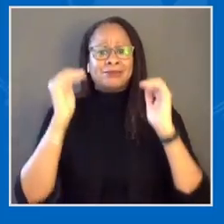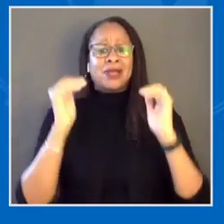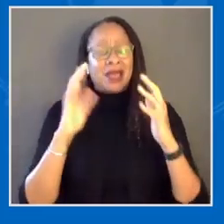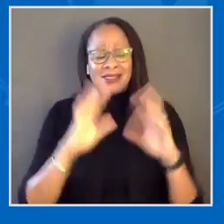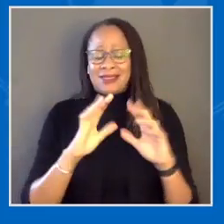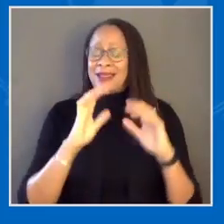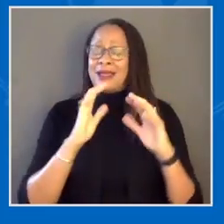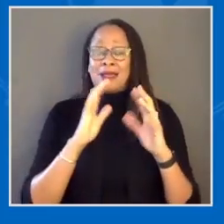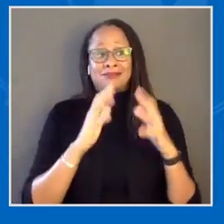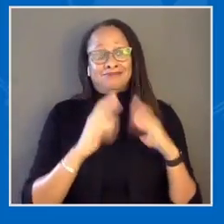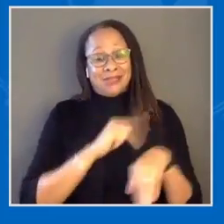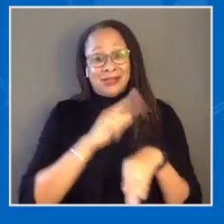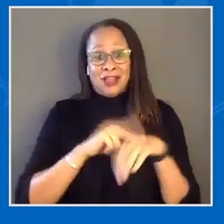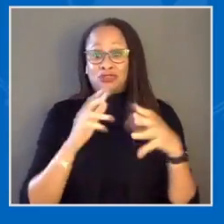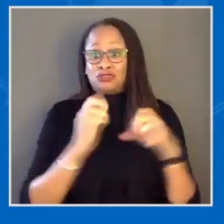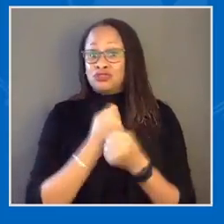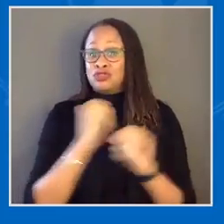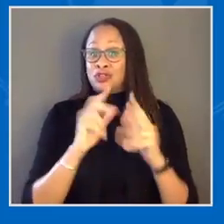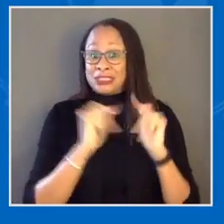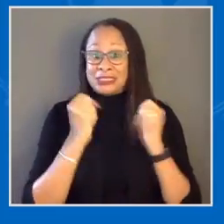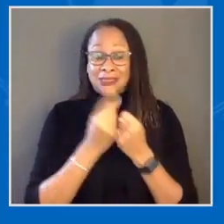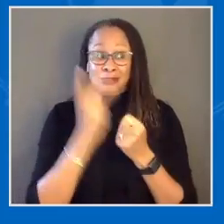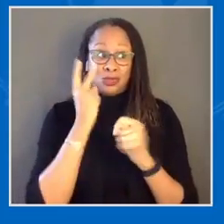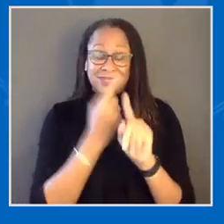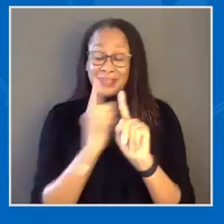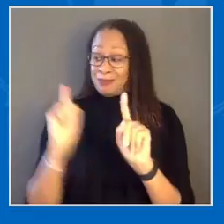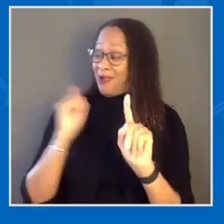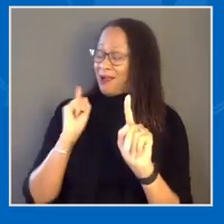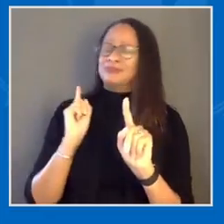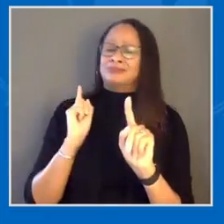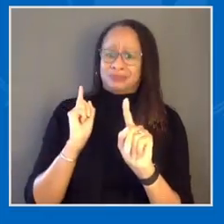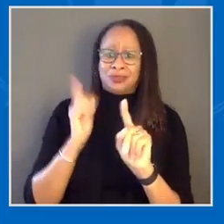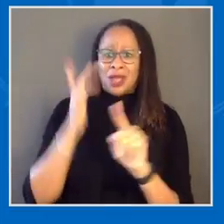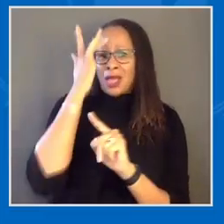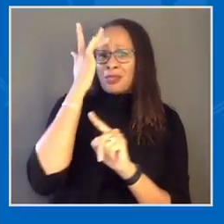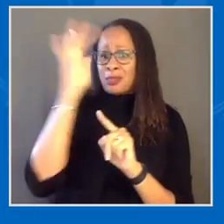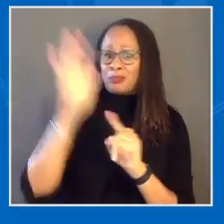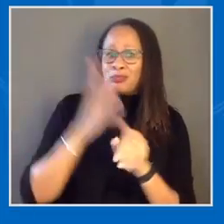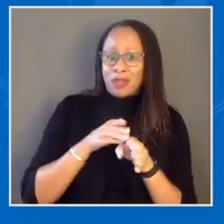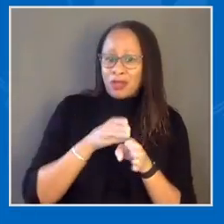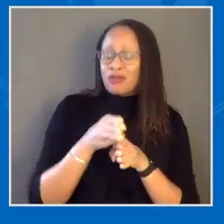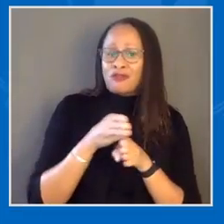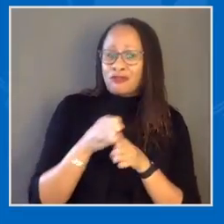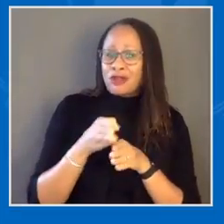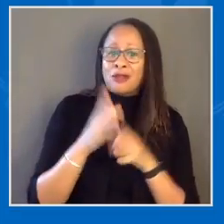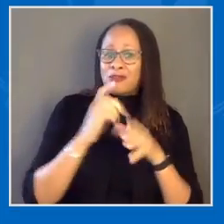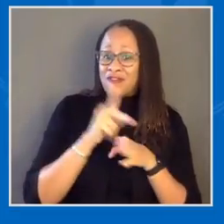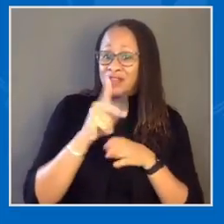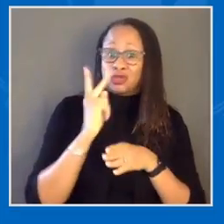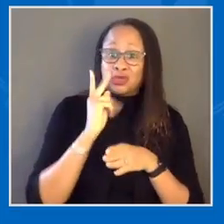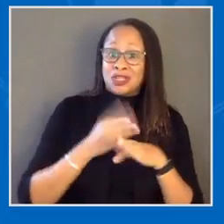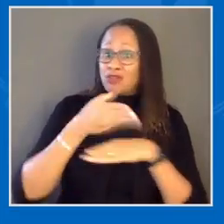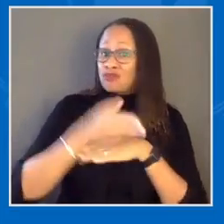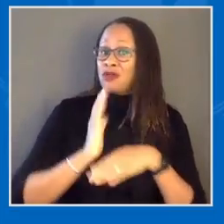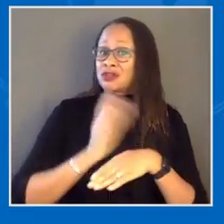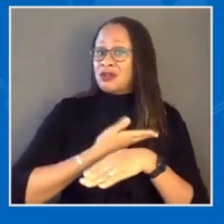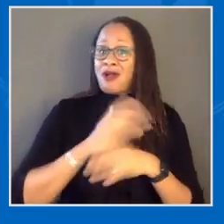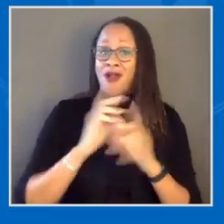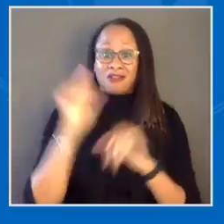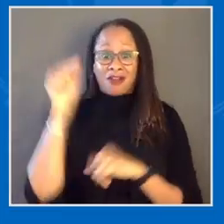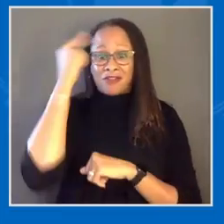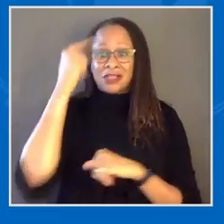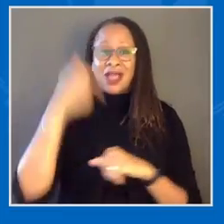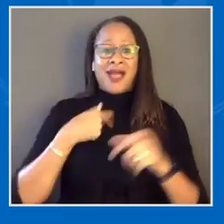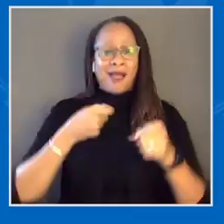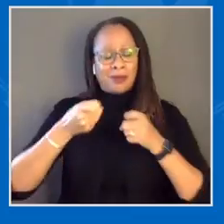see behind me and to the brilliant and diverse career professionals across our government that I will manage a humane and